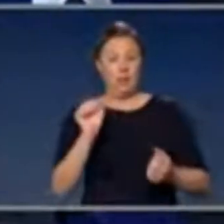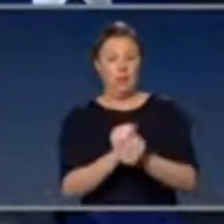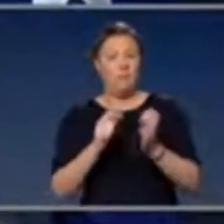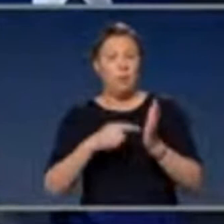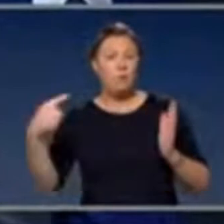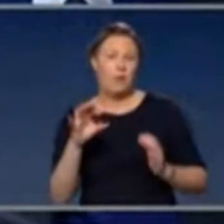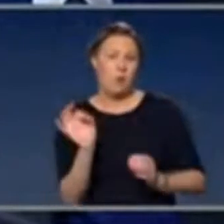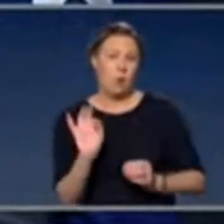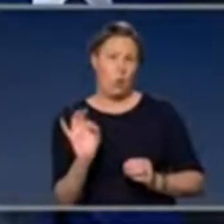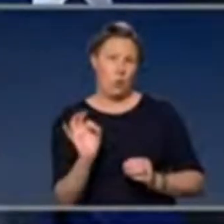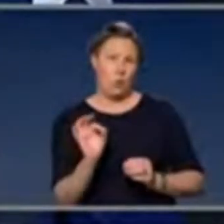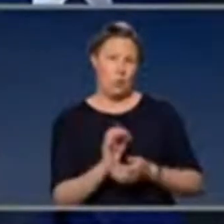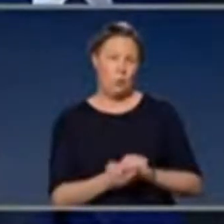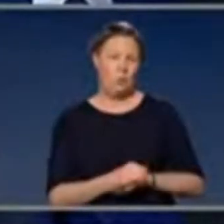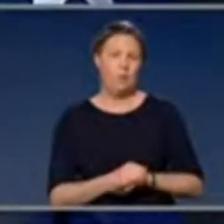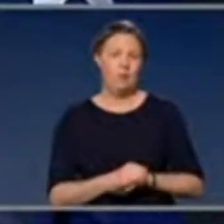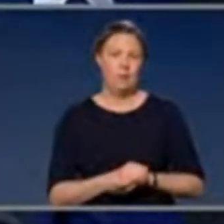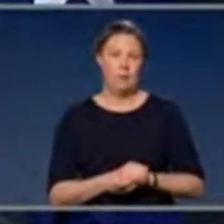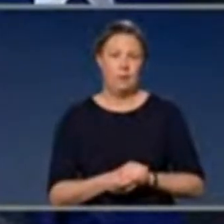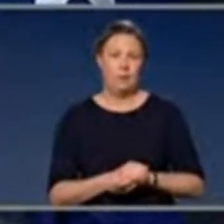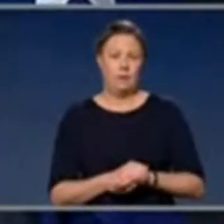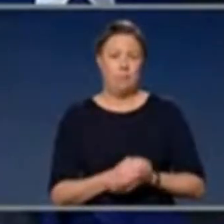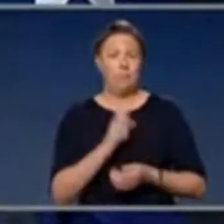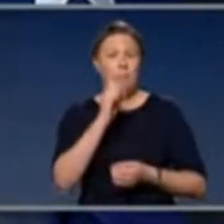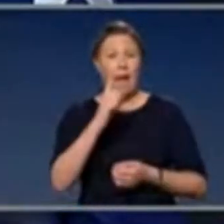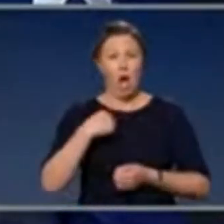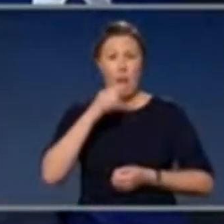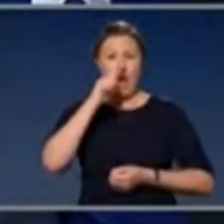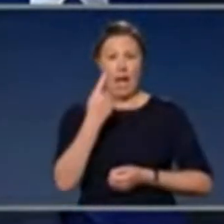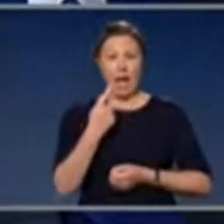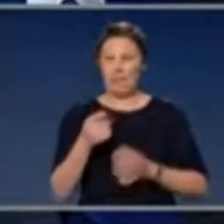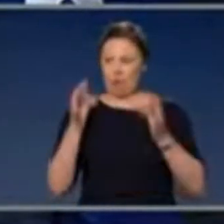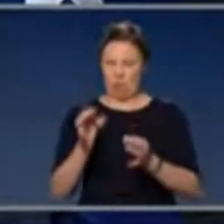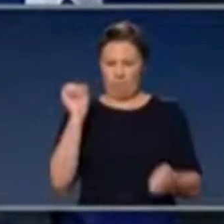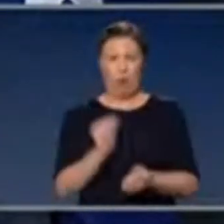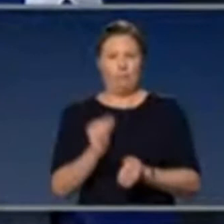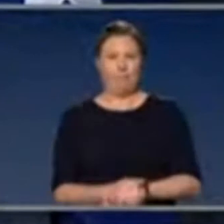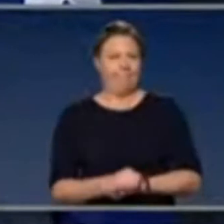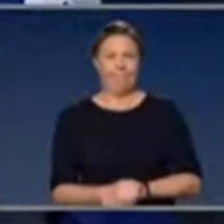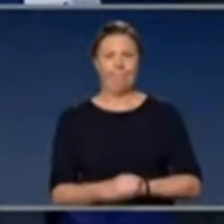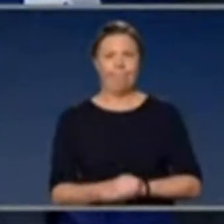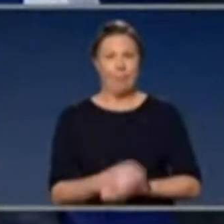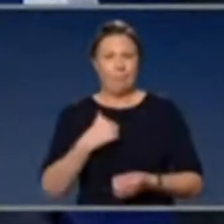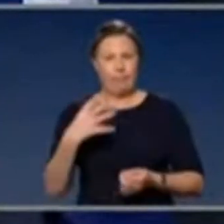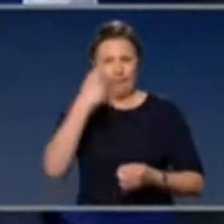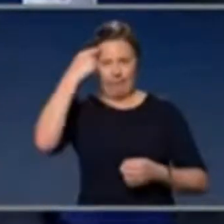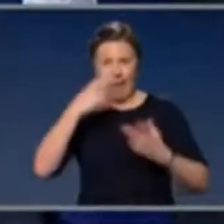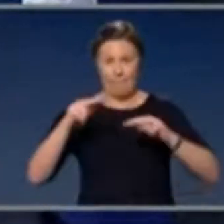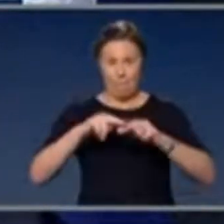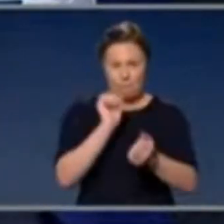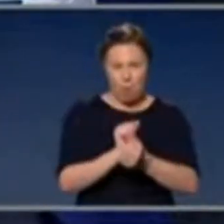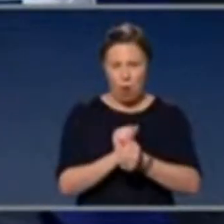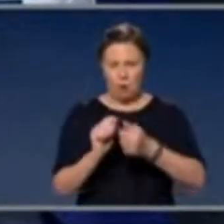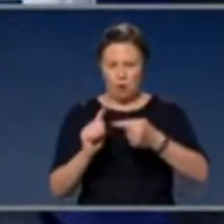disruption that occurs from those things has to be fully considered. The real strength of our ability to